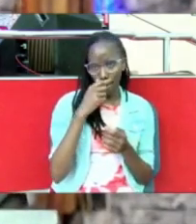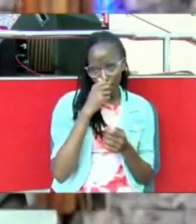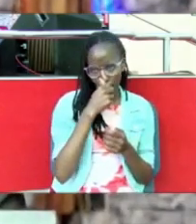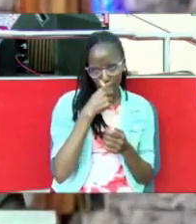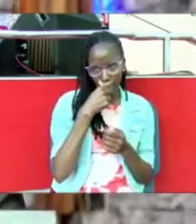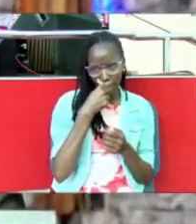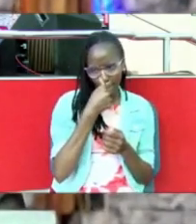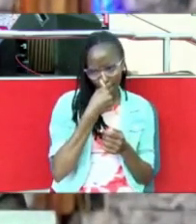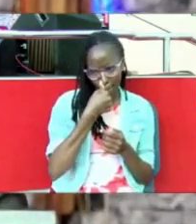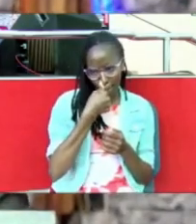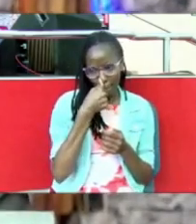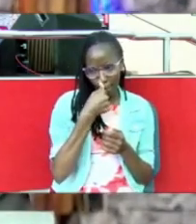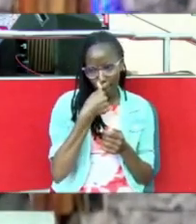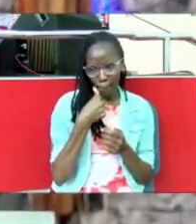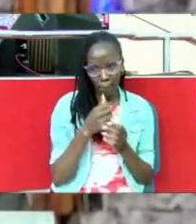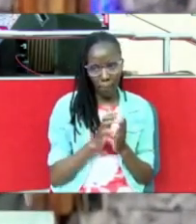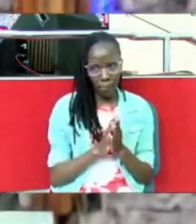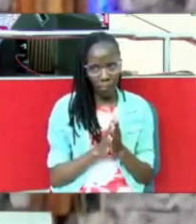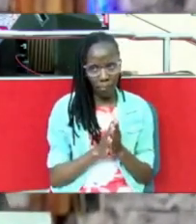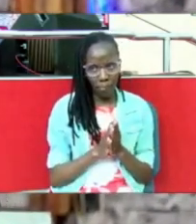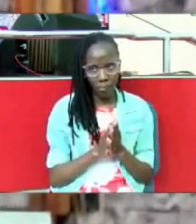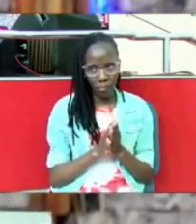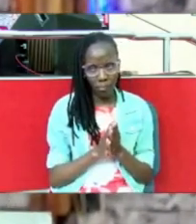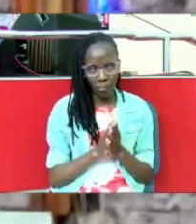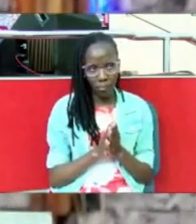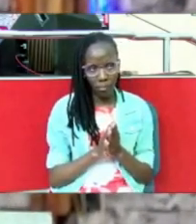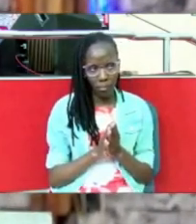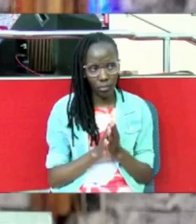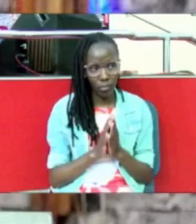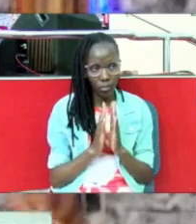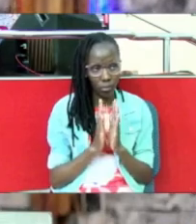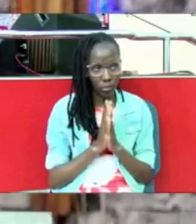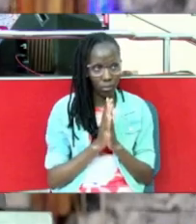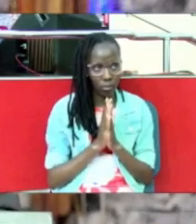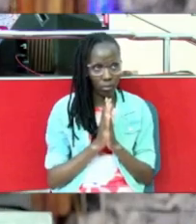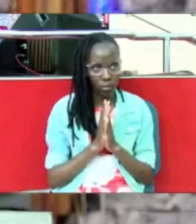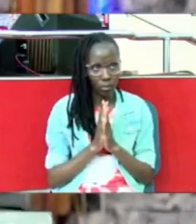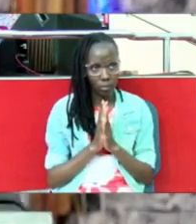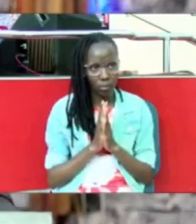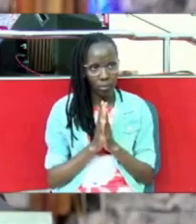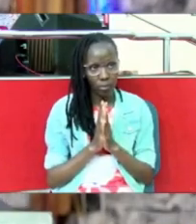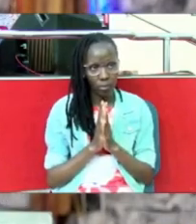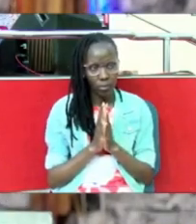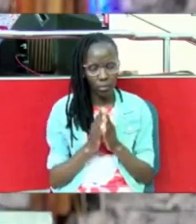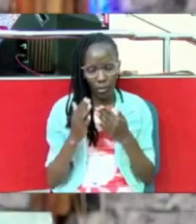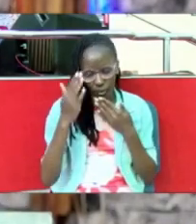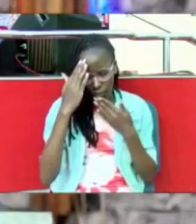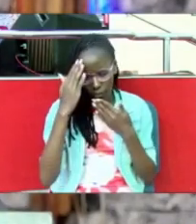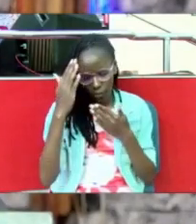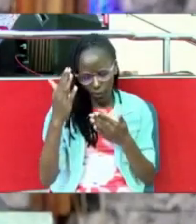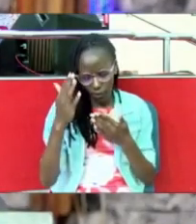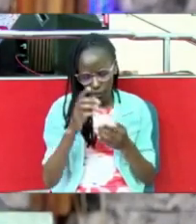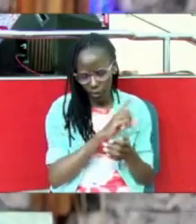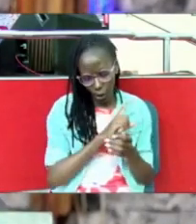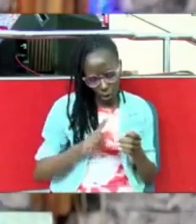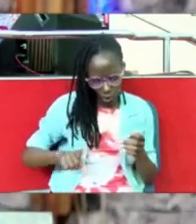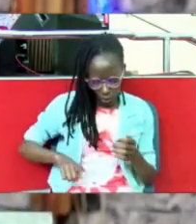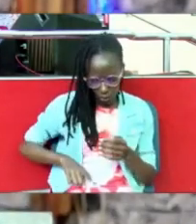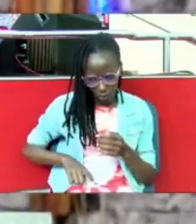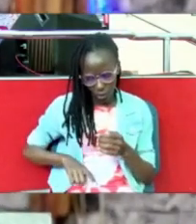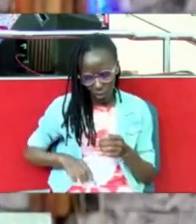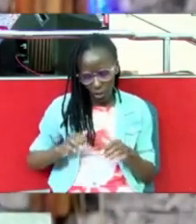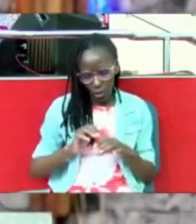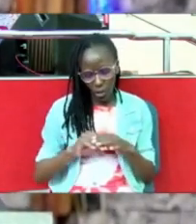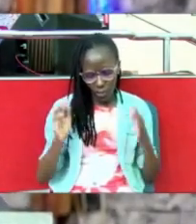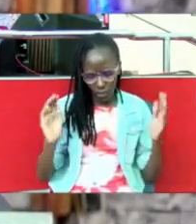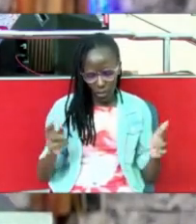kwa maombi. So let's pray. Acha tukaombe. Our Father and our God, in the mighty